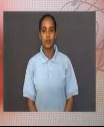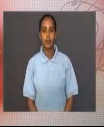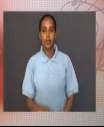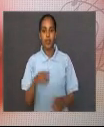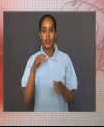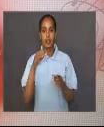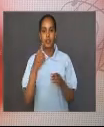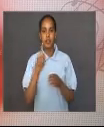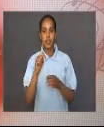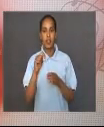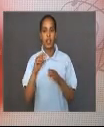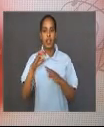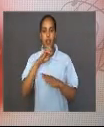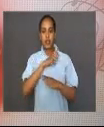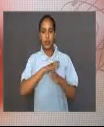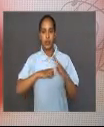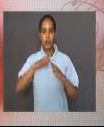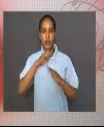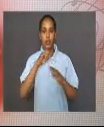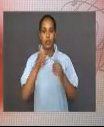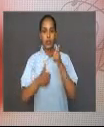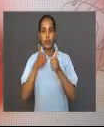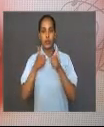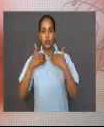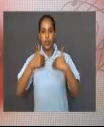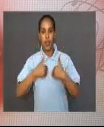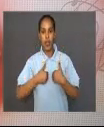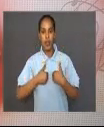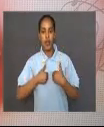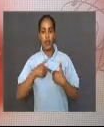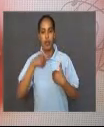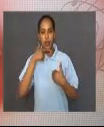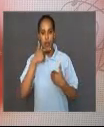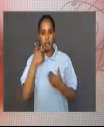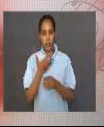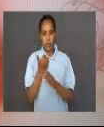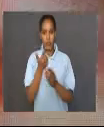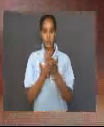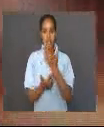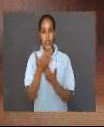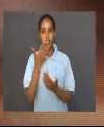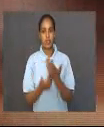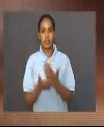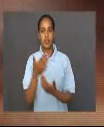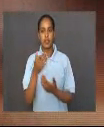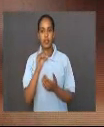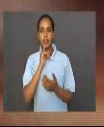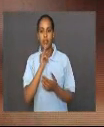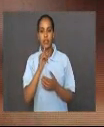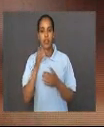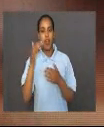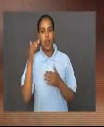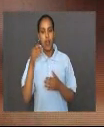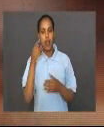The electrolyte, which we have already discussed, is